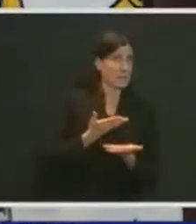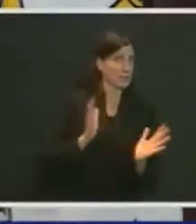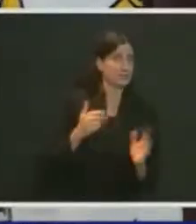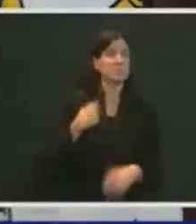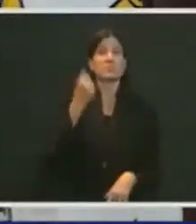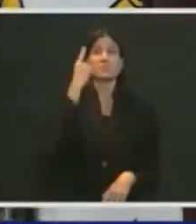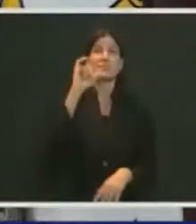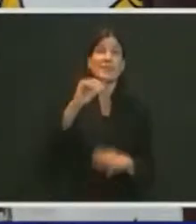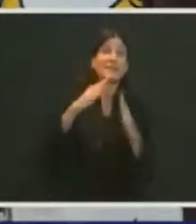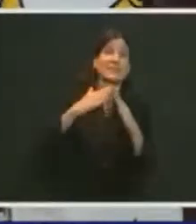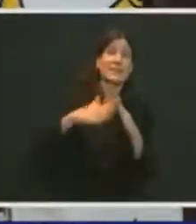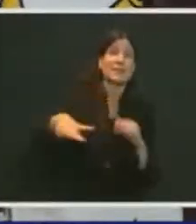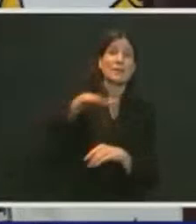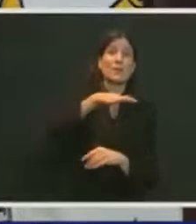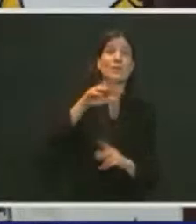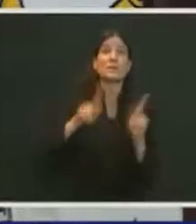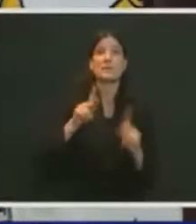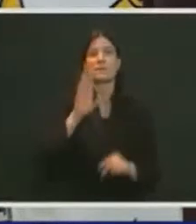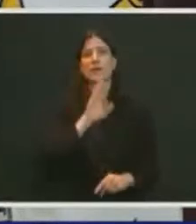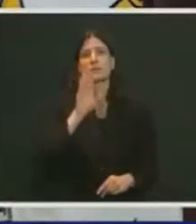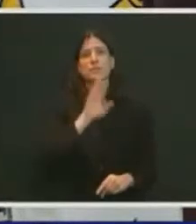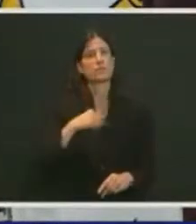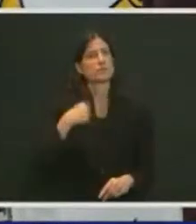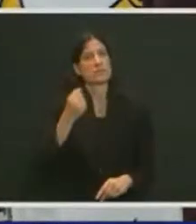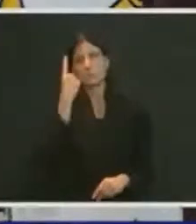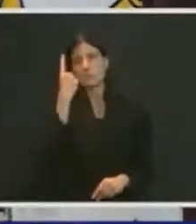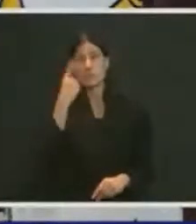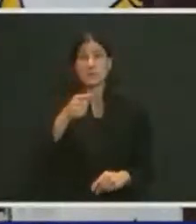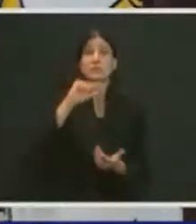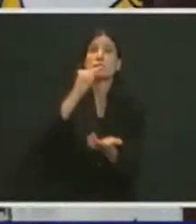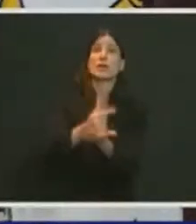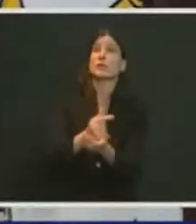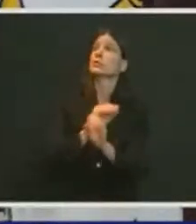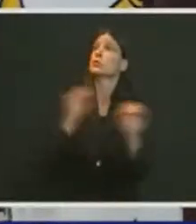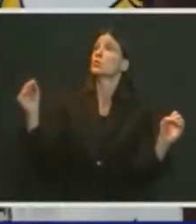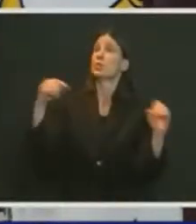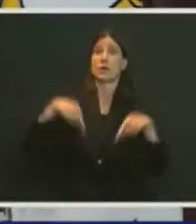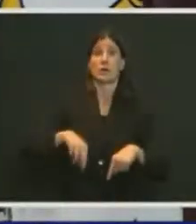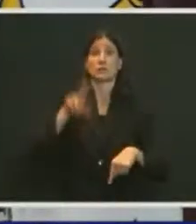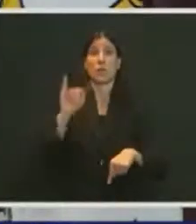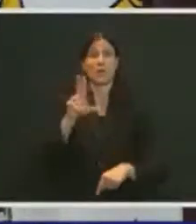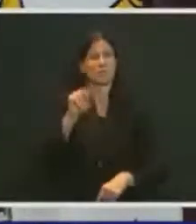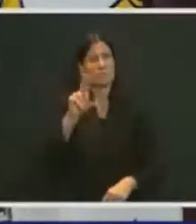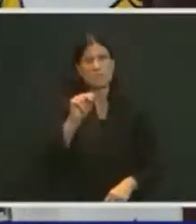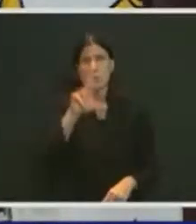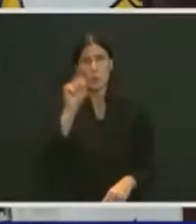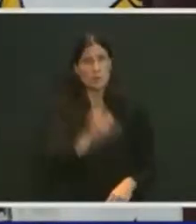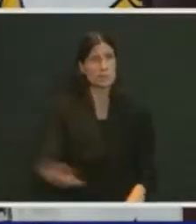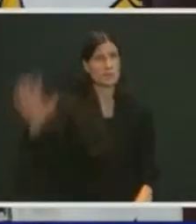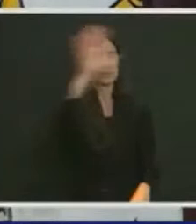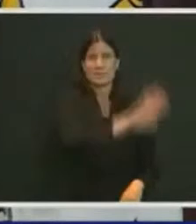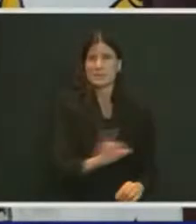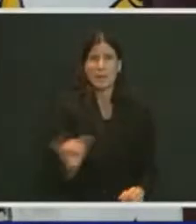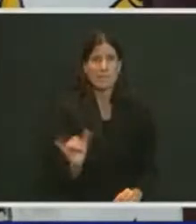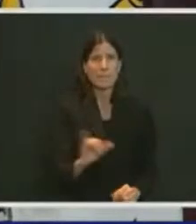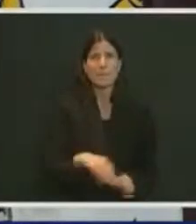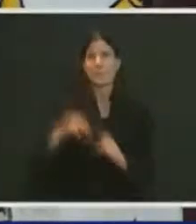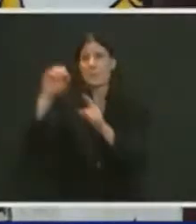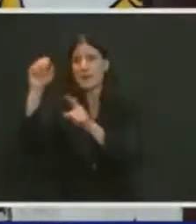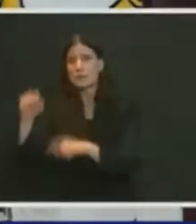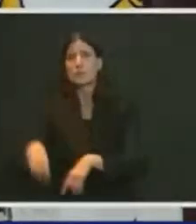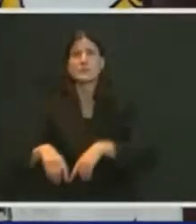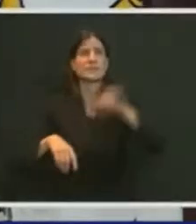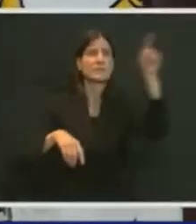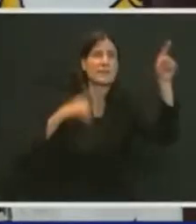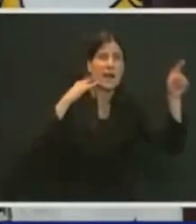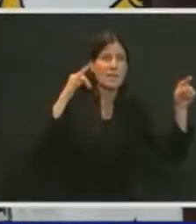state, in every community, all around the world, frankly, and certainly all around this country. We're going to try to give you the very best advice we